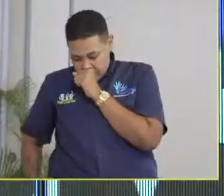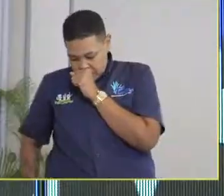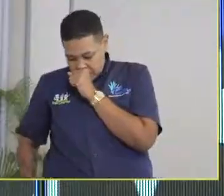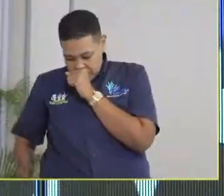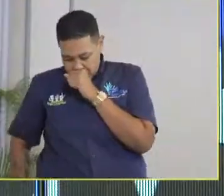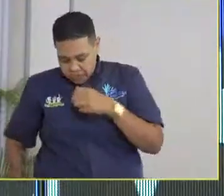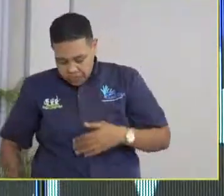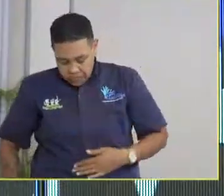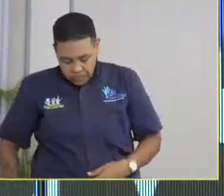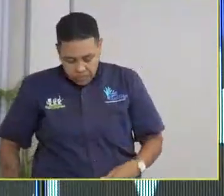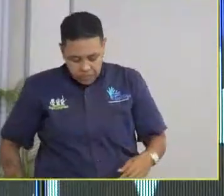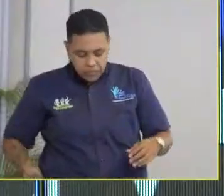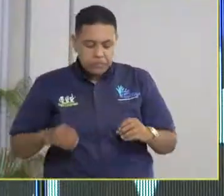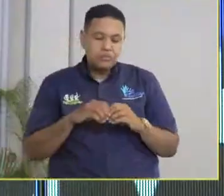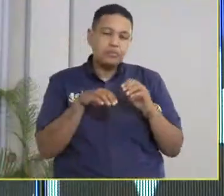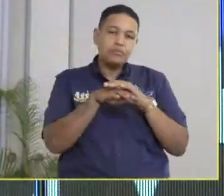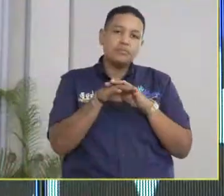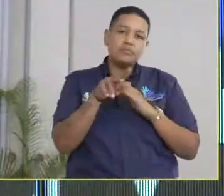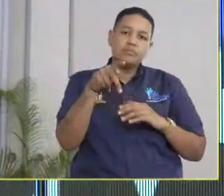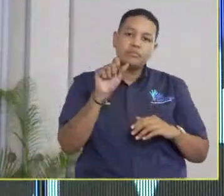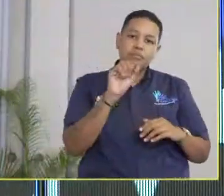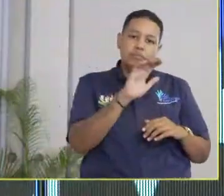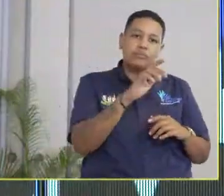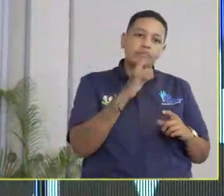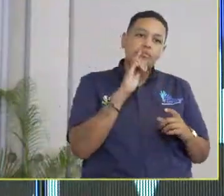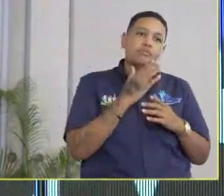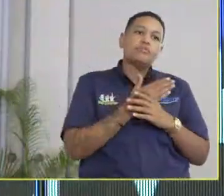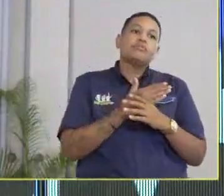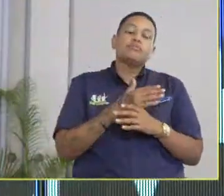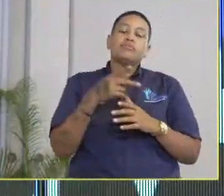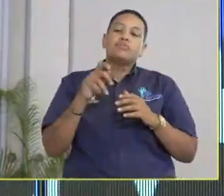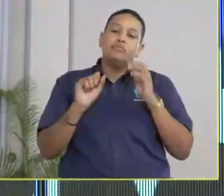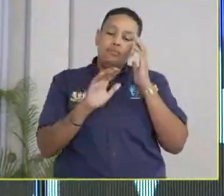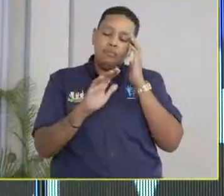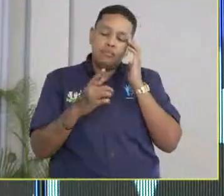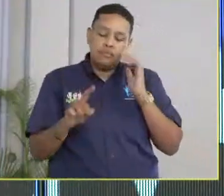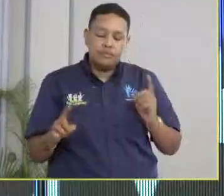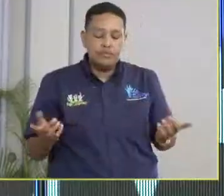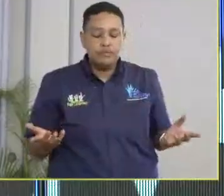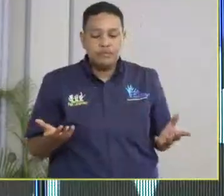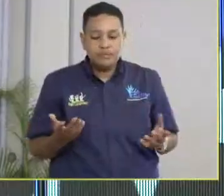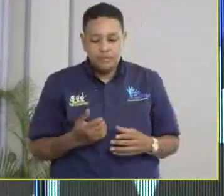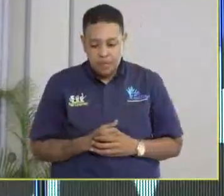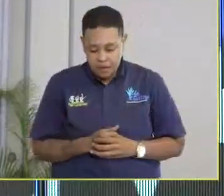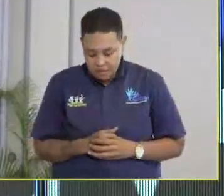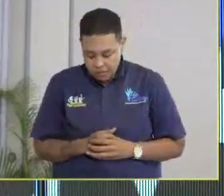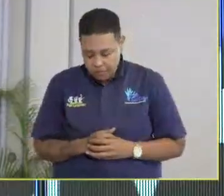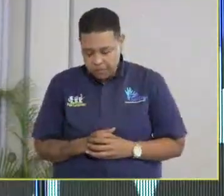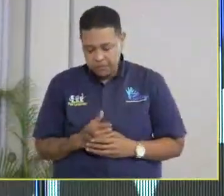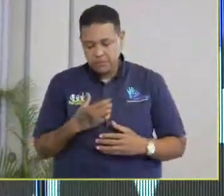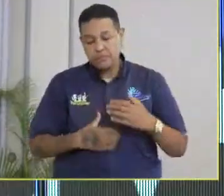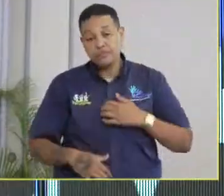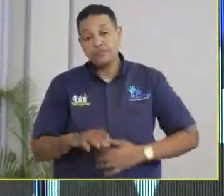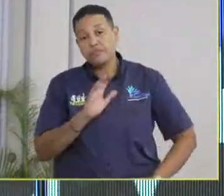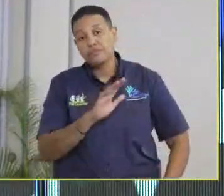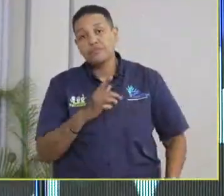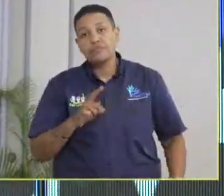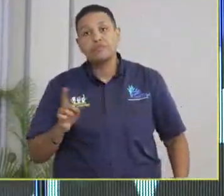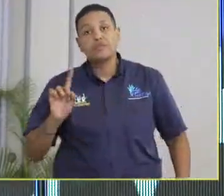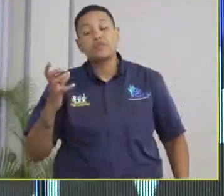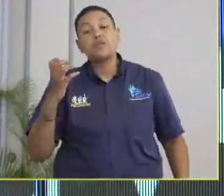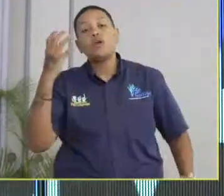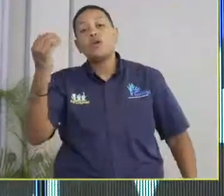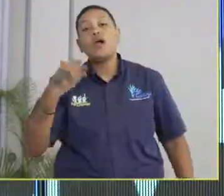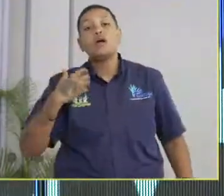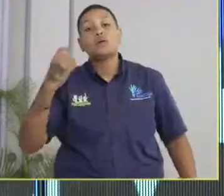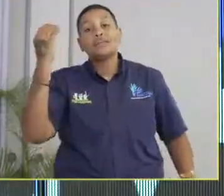greater access to the PS, to share with the PS what our desires were and where we wanted to go. And I